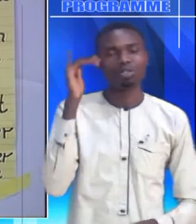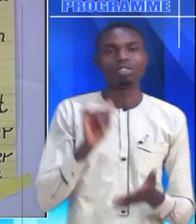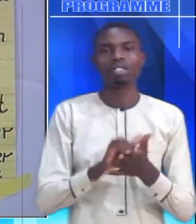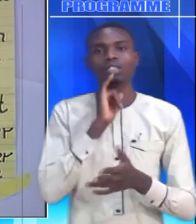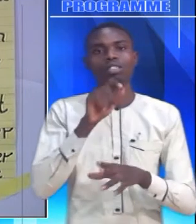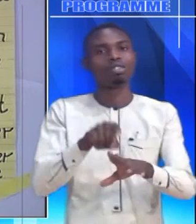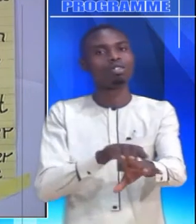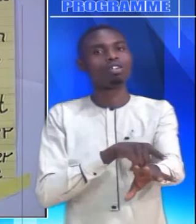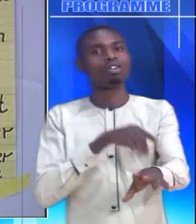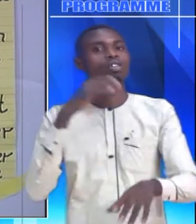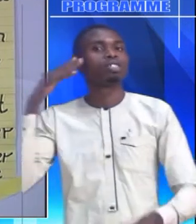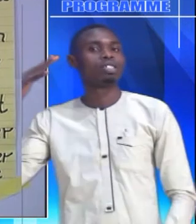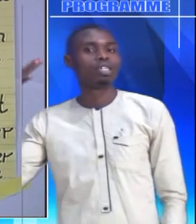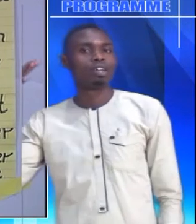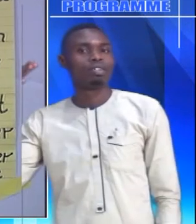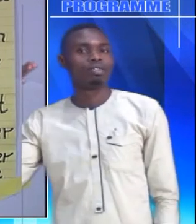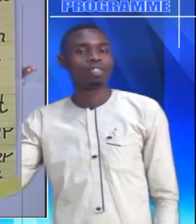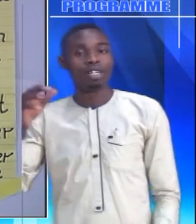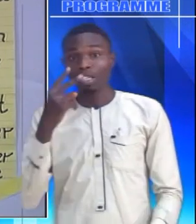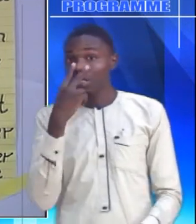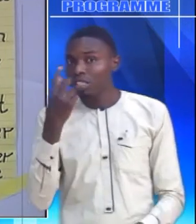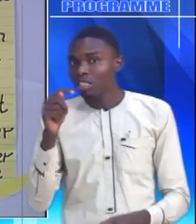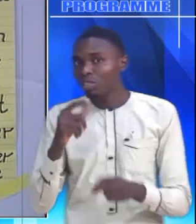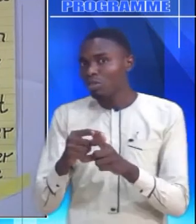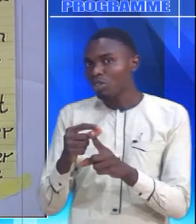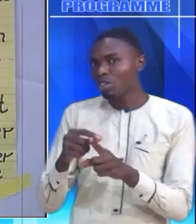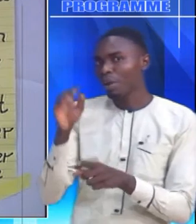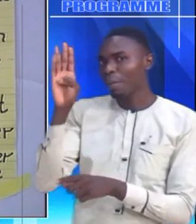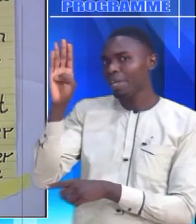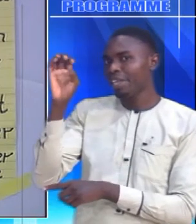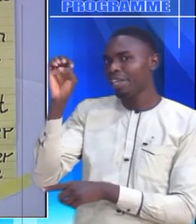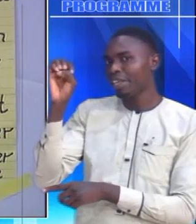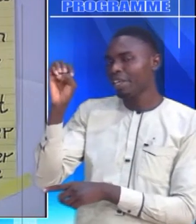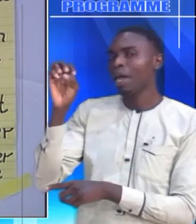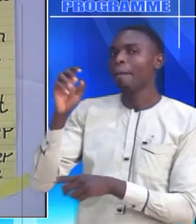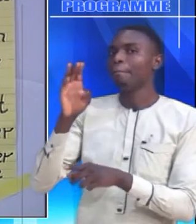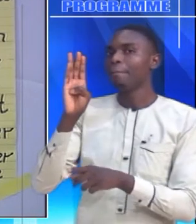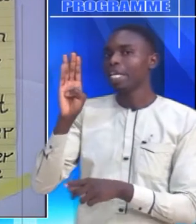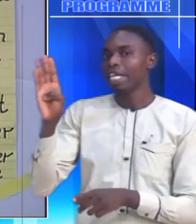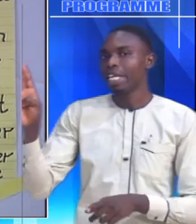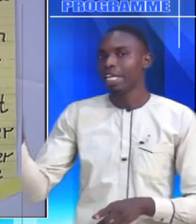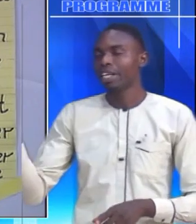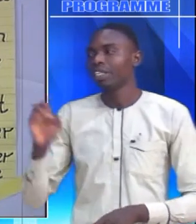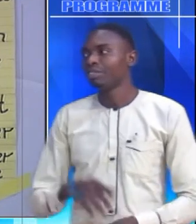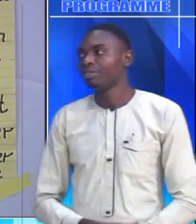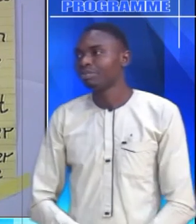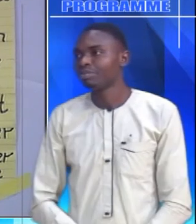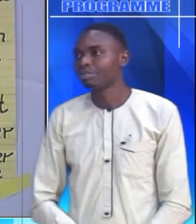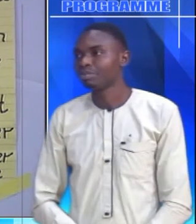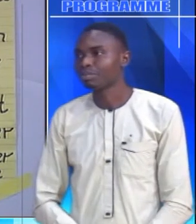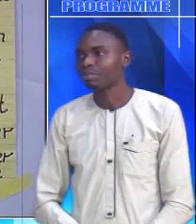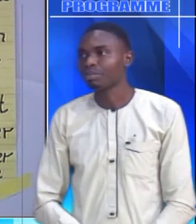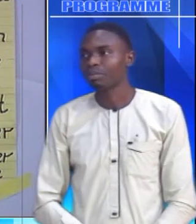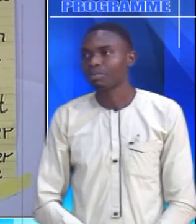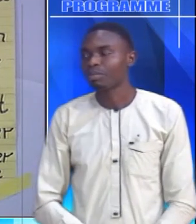B. That double E there is a long sound. Also, E-A-T, when you